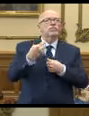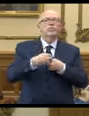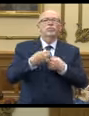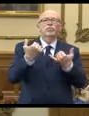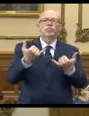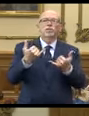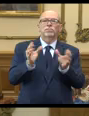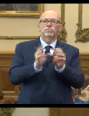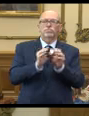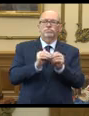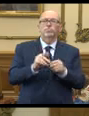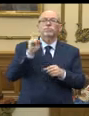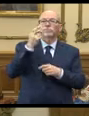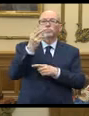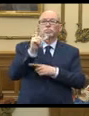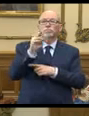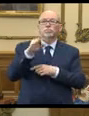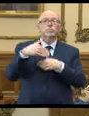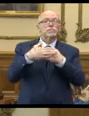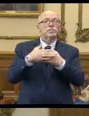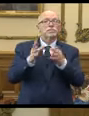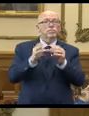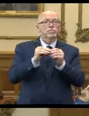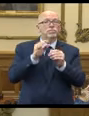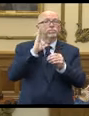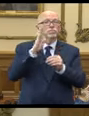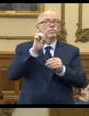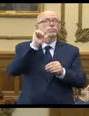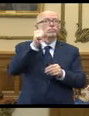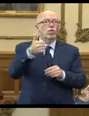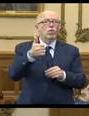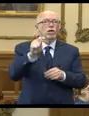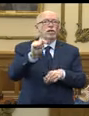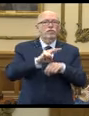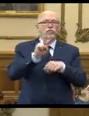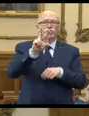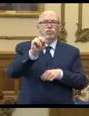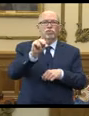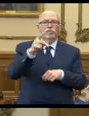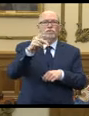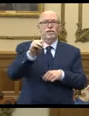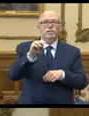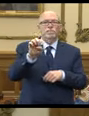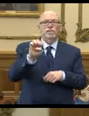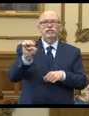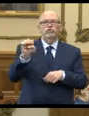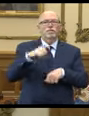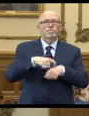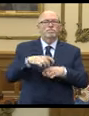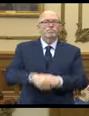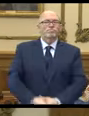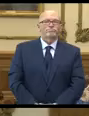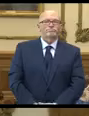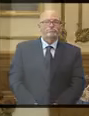joining today's briefing. Governor Holcomb's next briefing will be tomorrow at 2:30 p.m. Eastern.